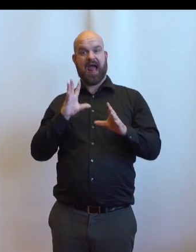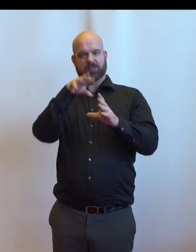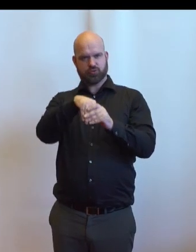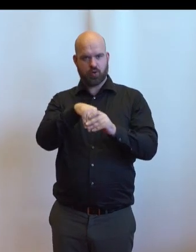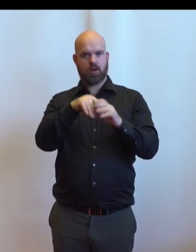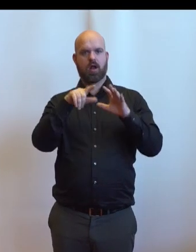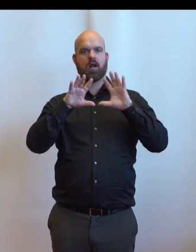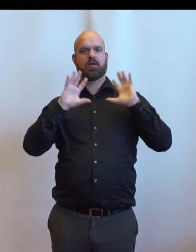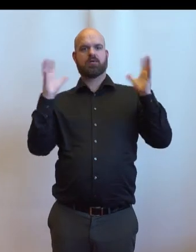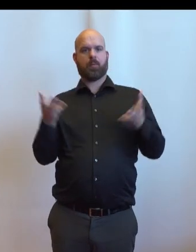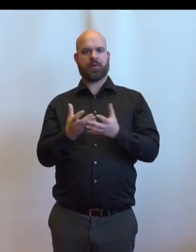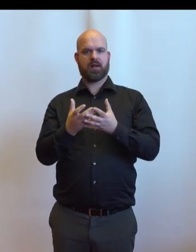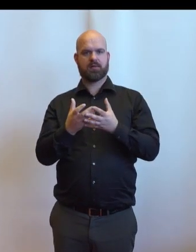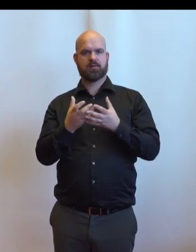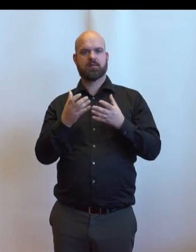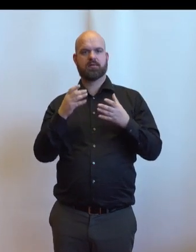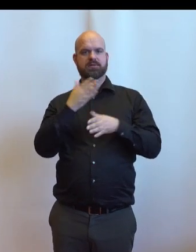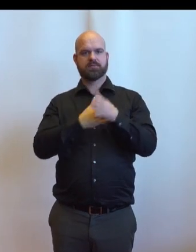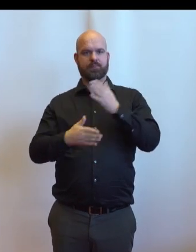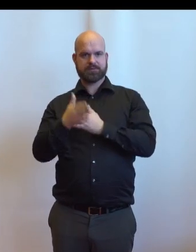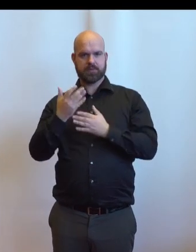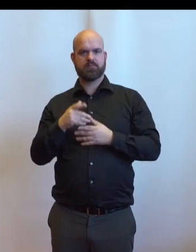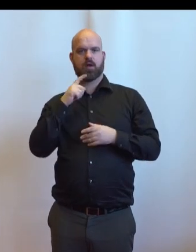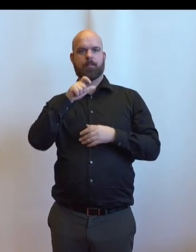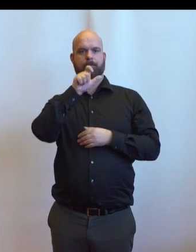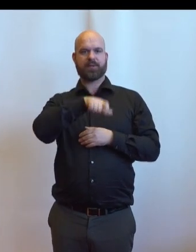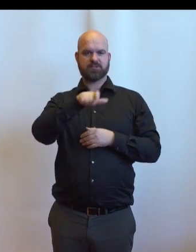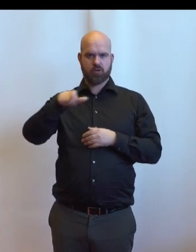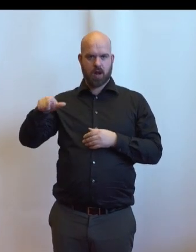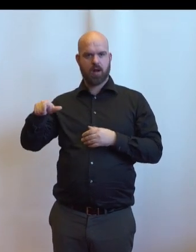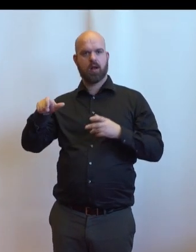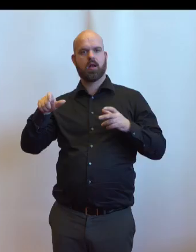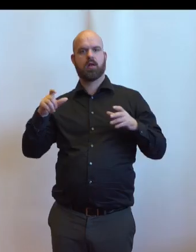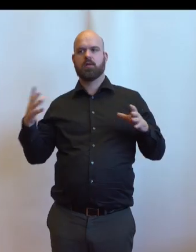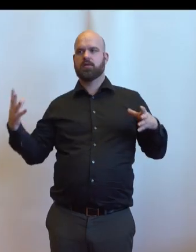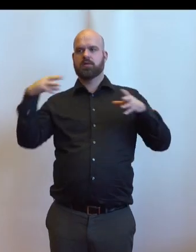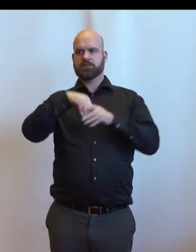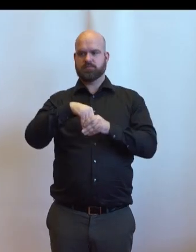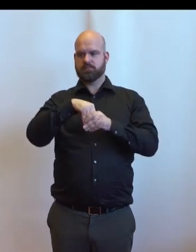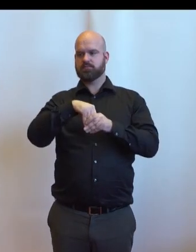networks as well. So if we can move on the slides, please.